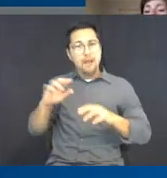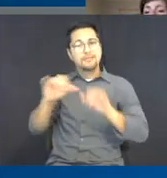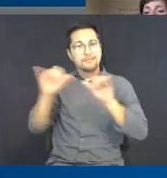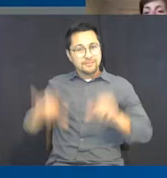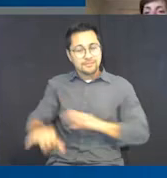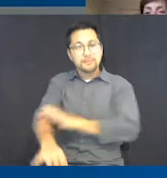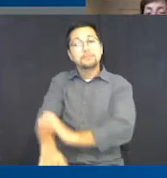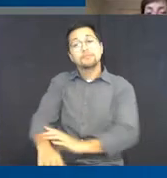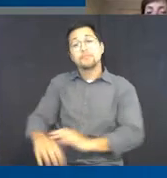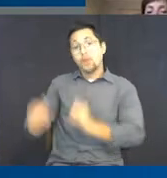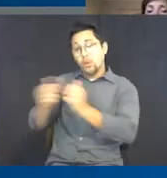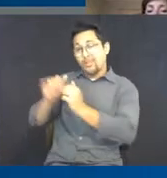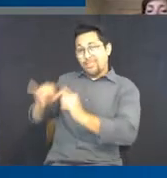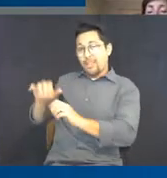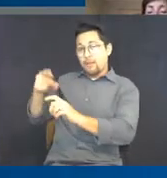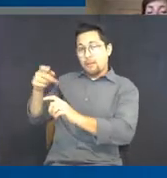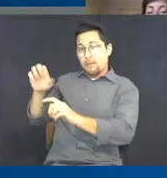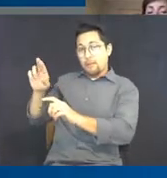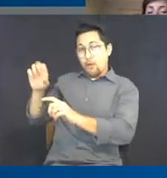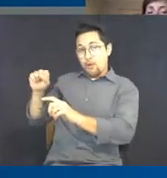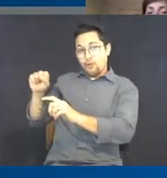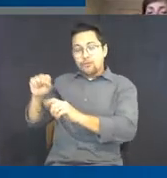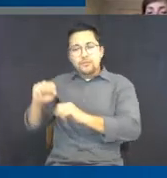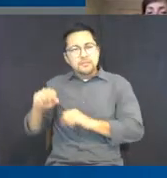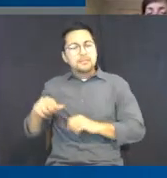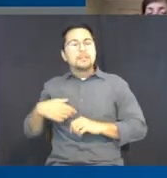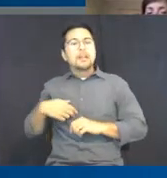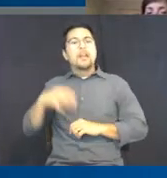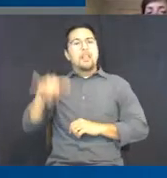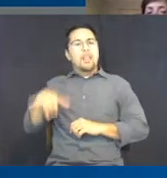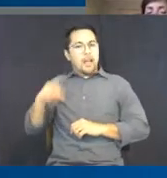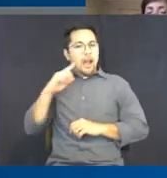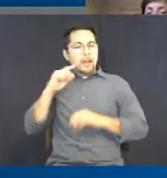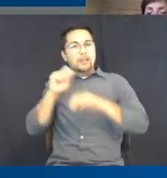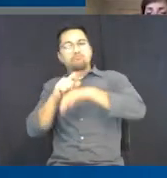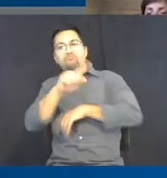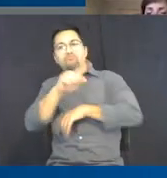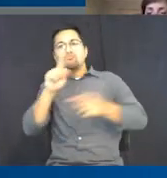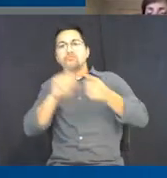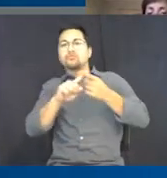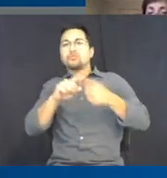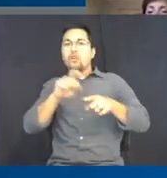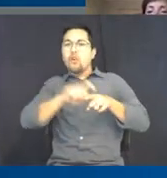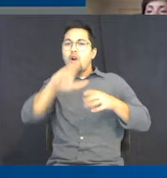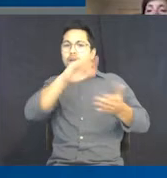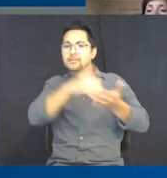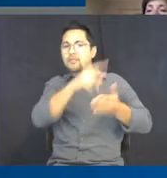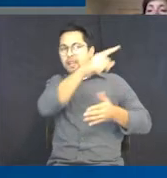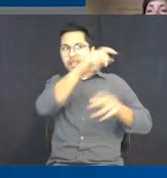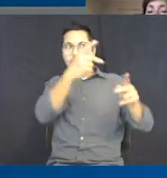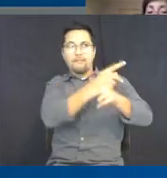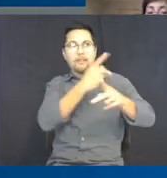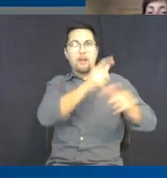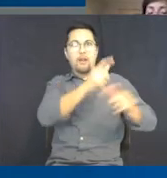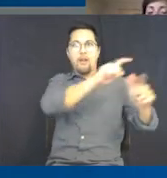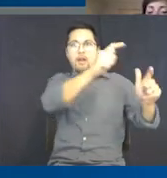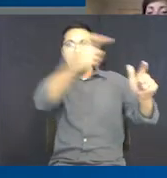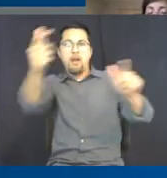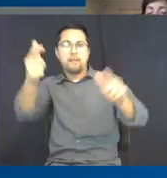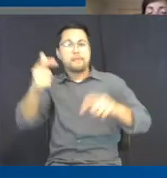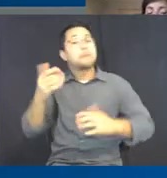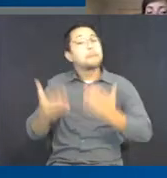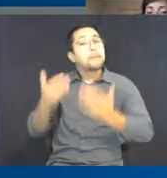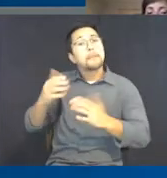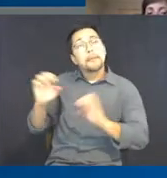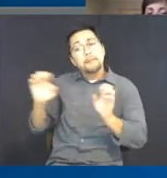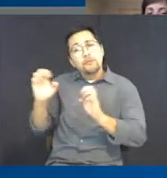that person just needs somebody on their care team to provide support. And so the call center can make that determination and get the